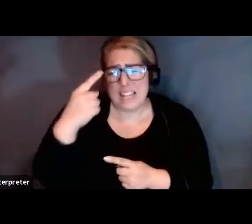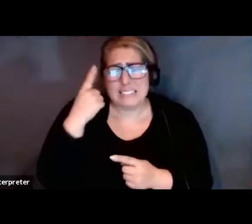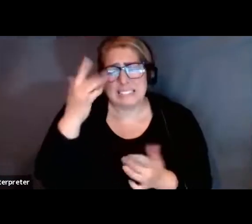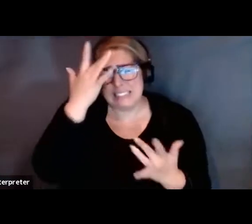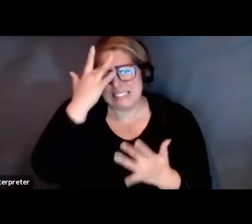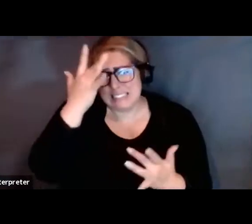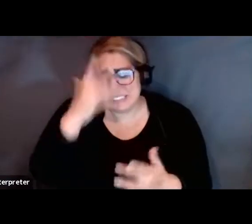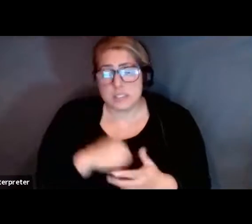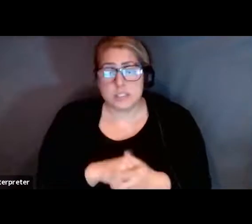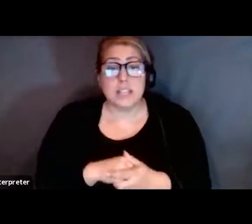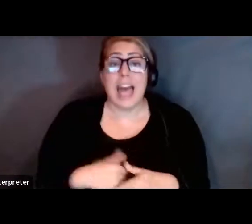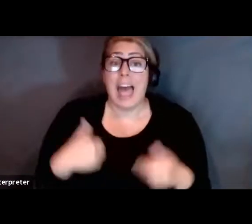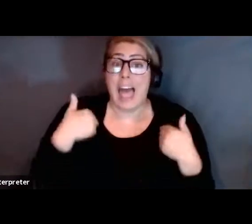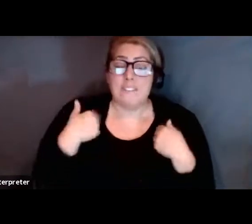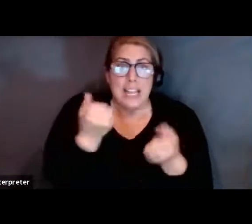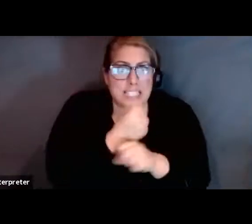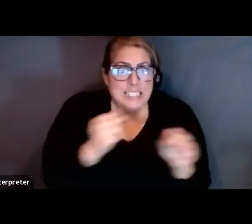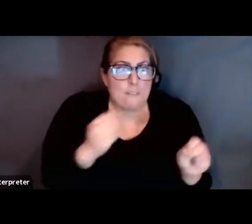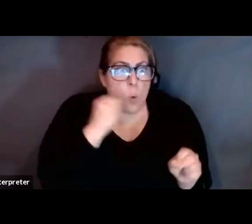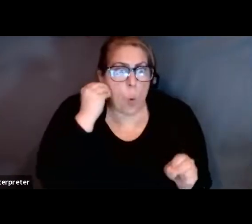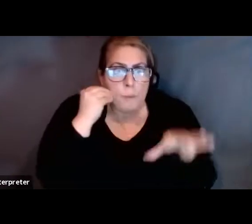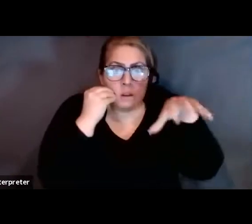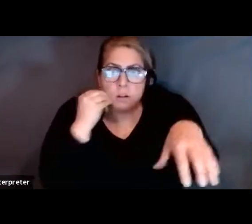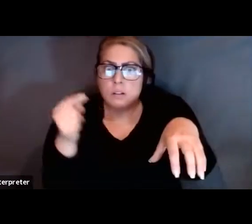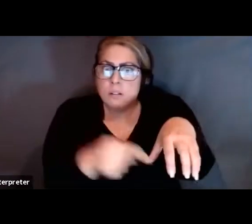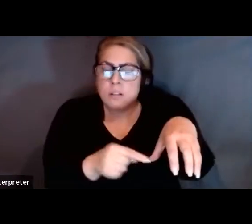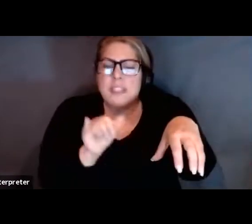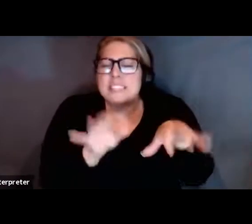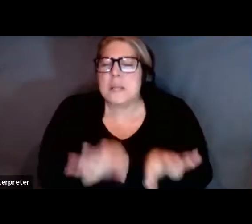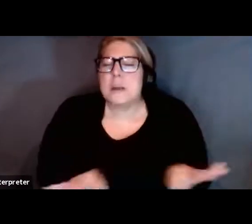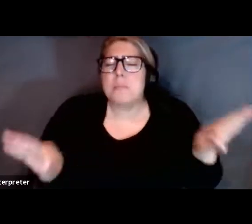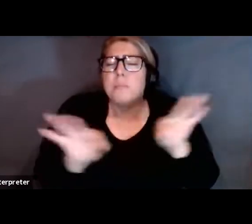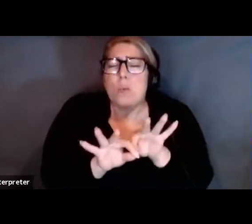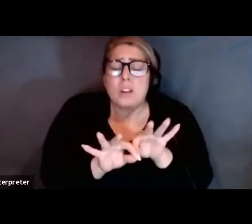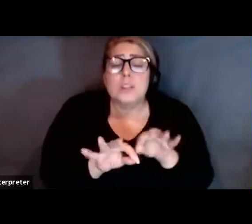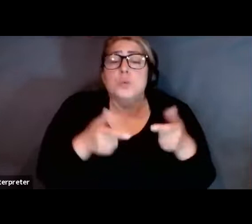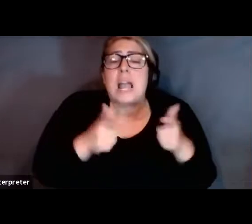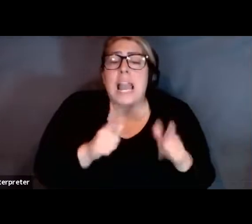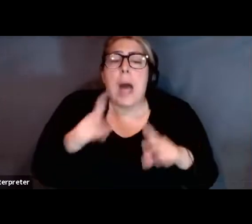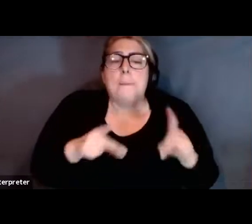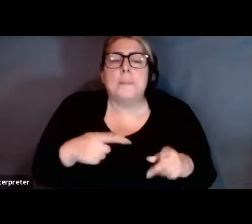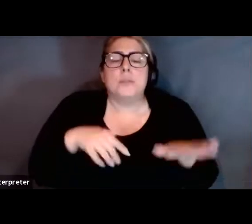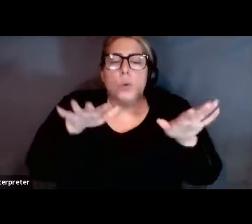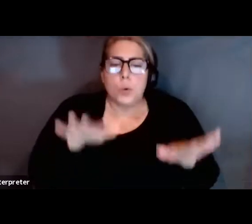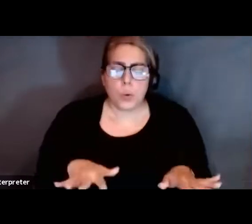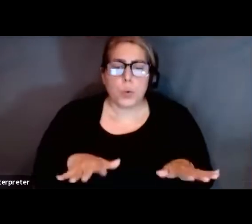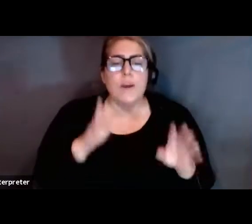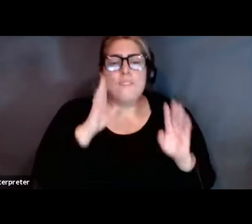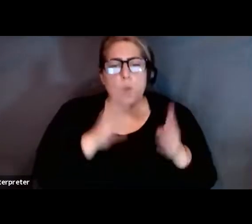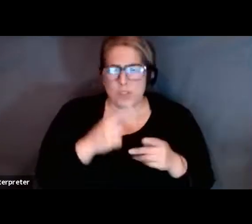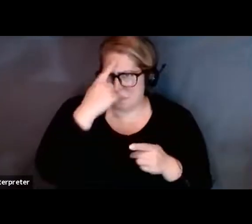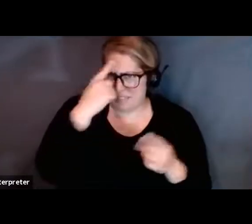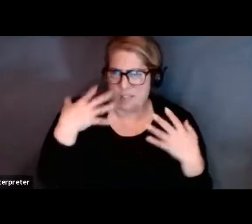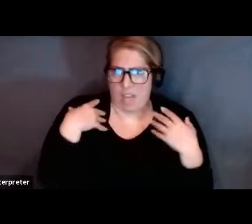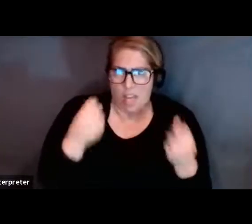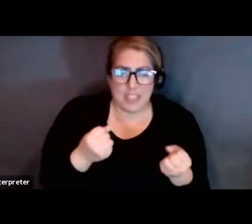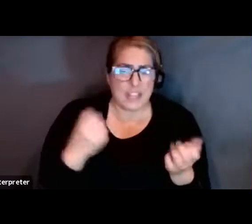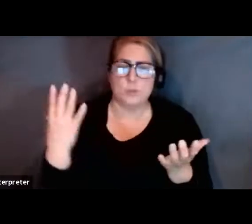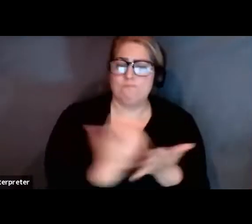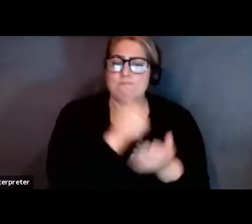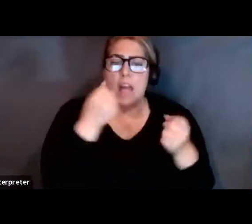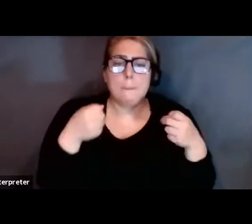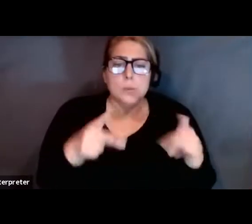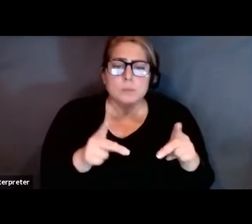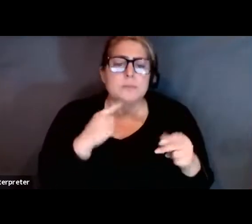a necessary condition to allow people to fully engage with their health, to seize opportunities, and to participate